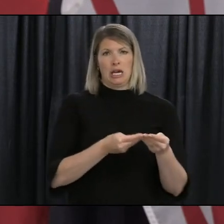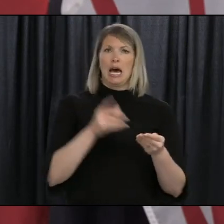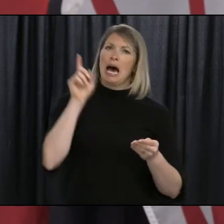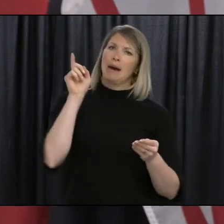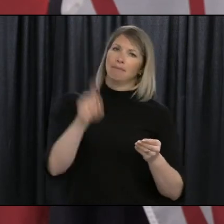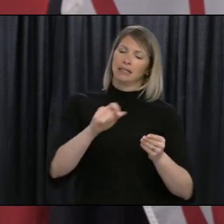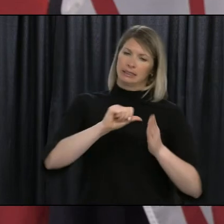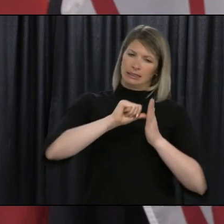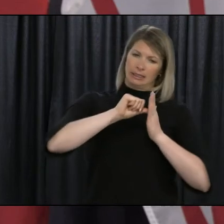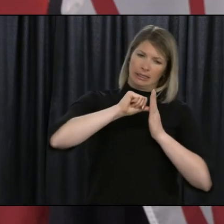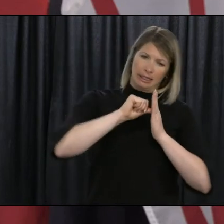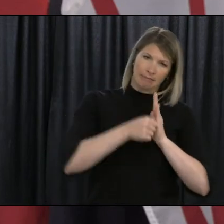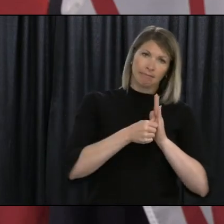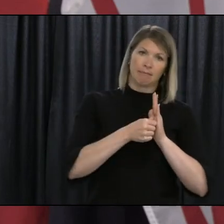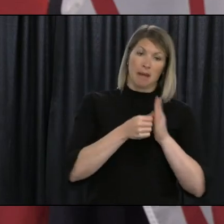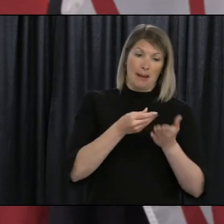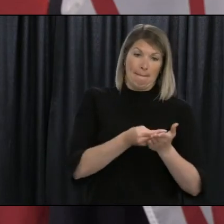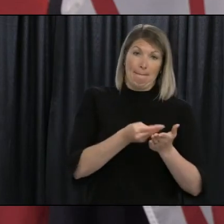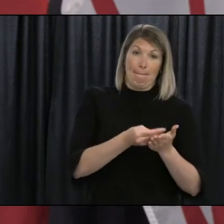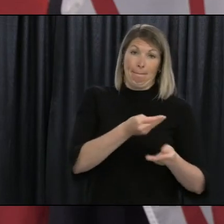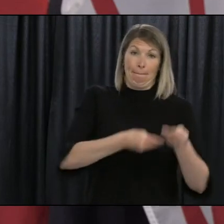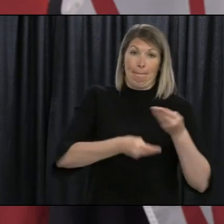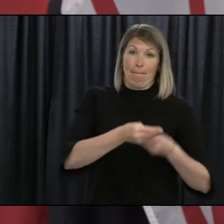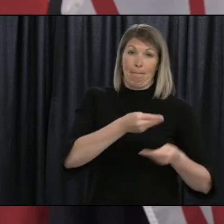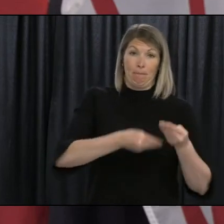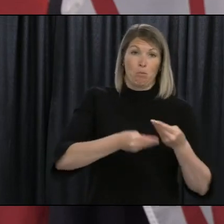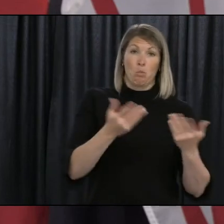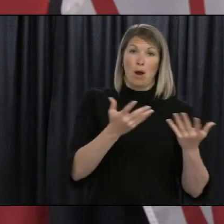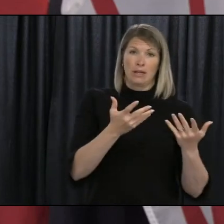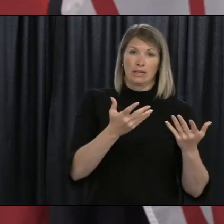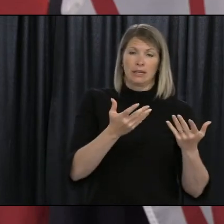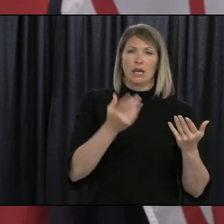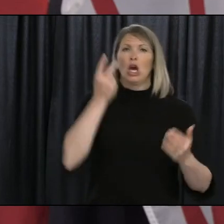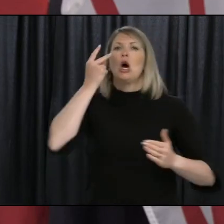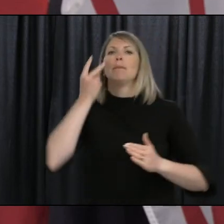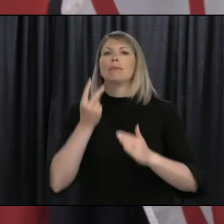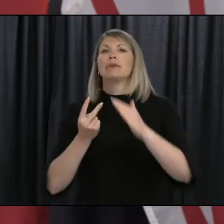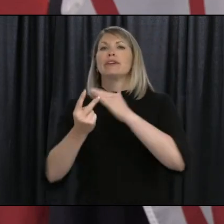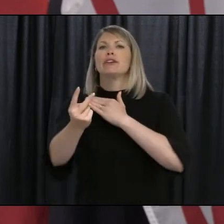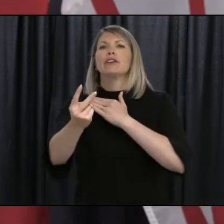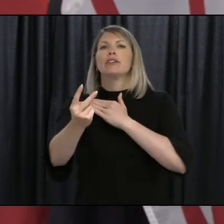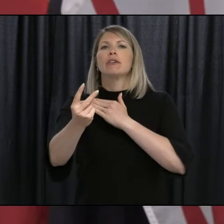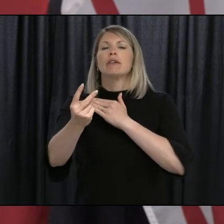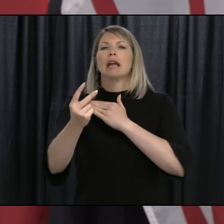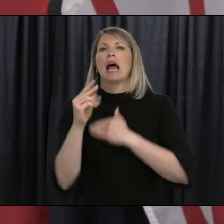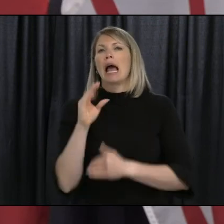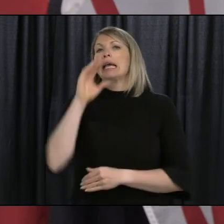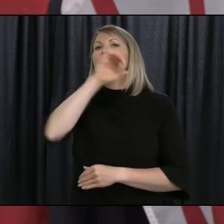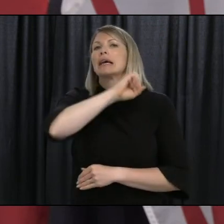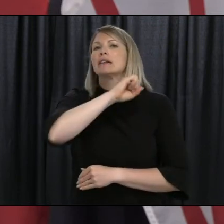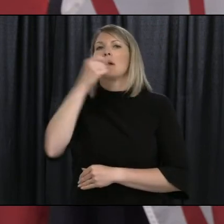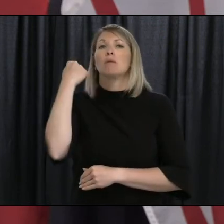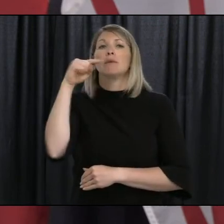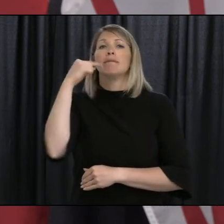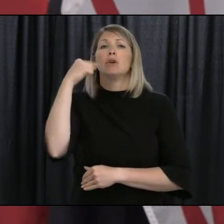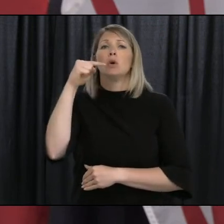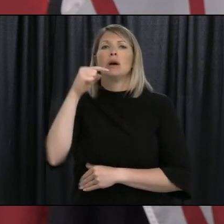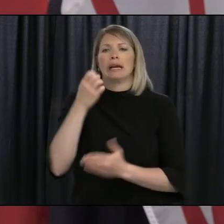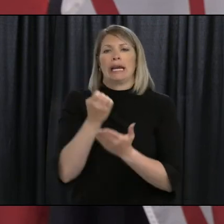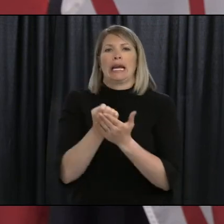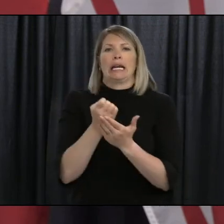an economic forecast of what the economy, how the economy is going to perform, of